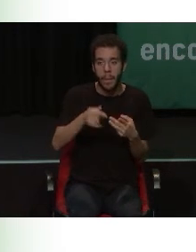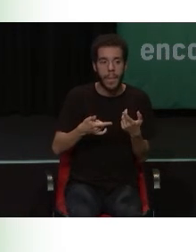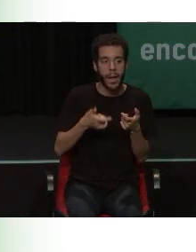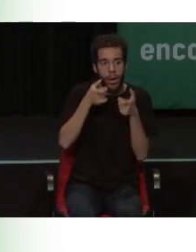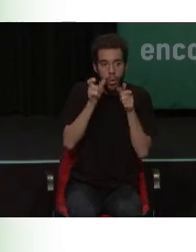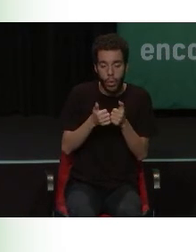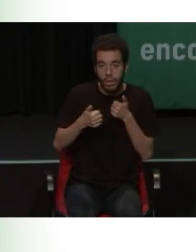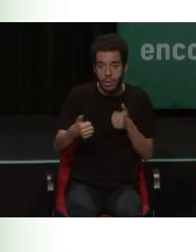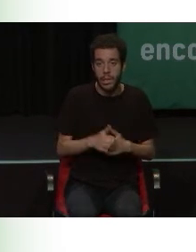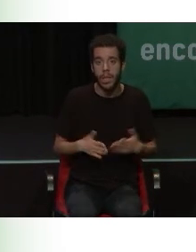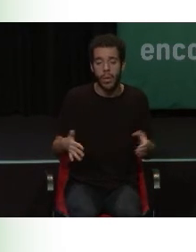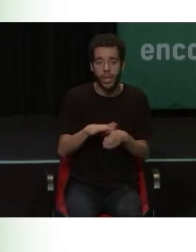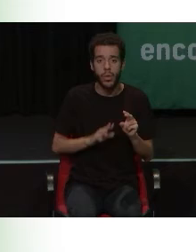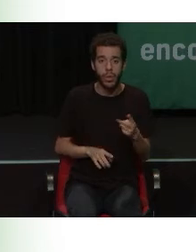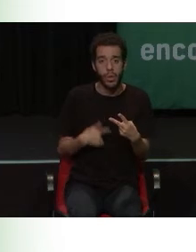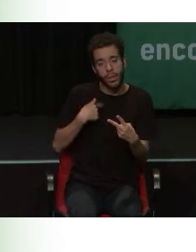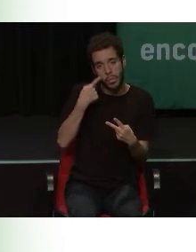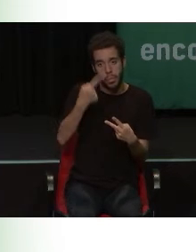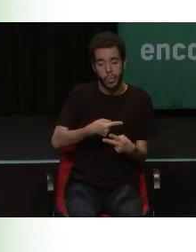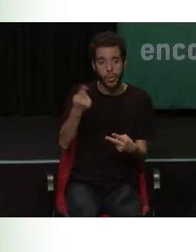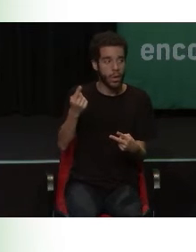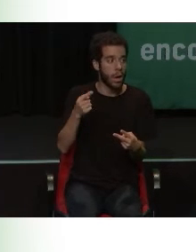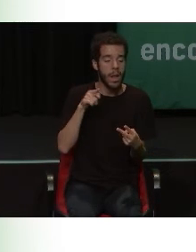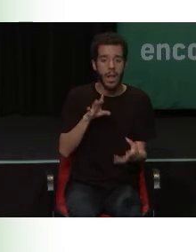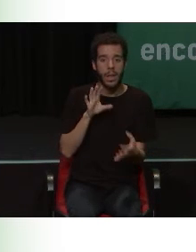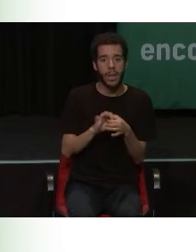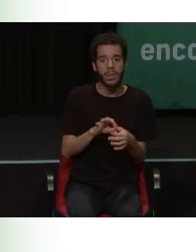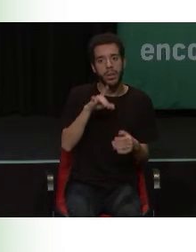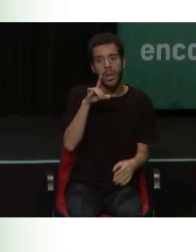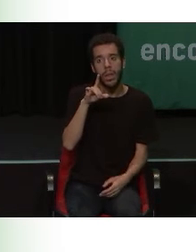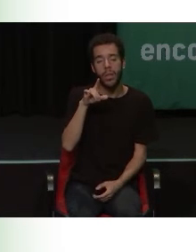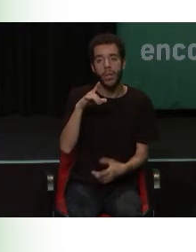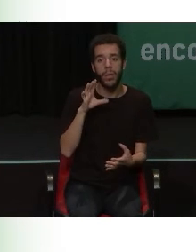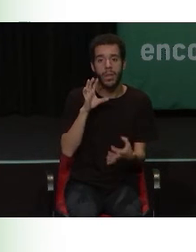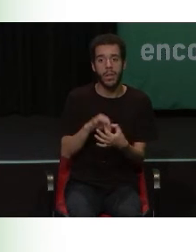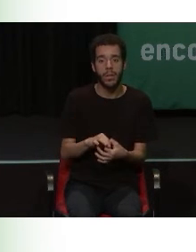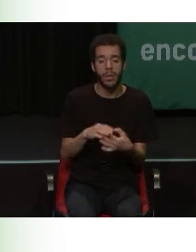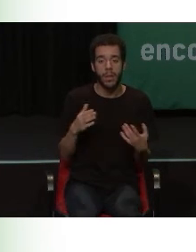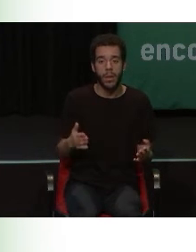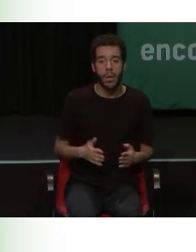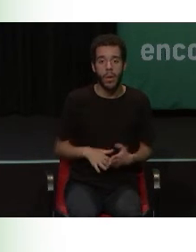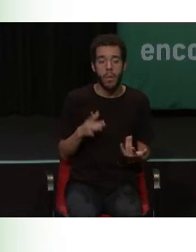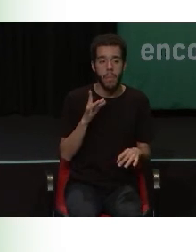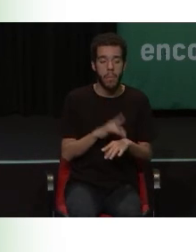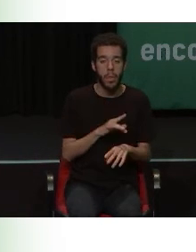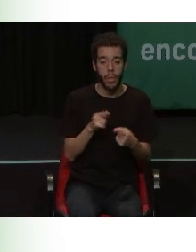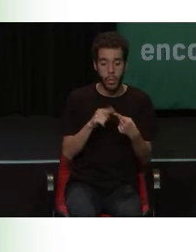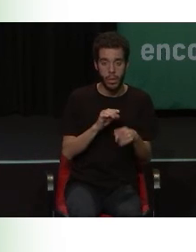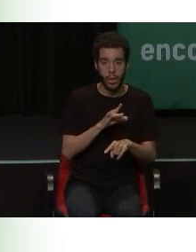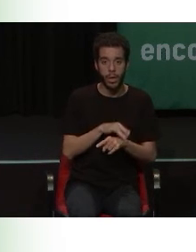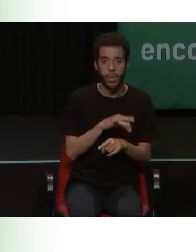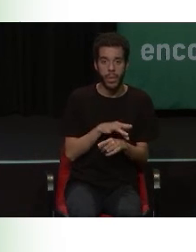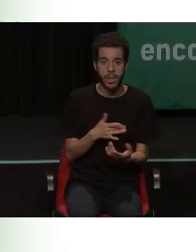and remote computing. The two cases I will present here are related to